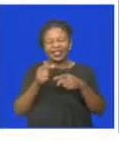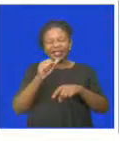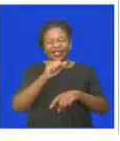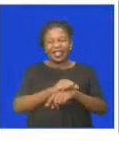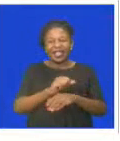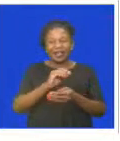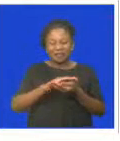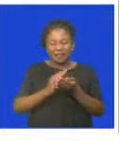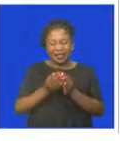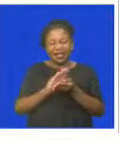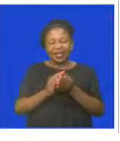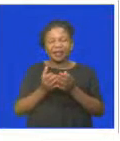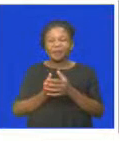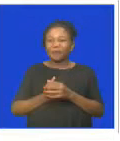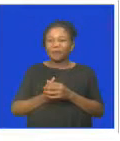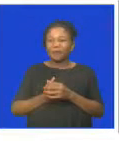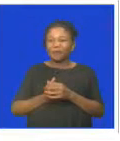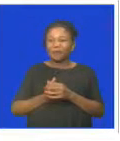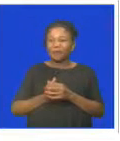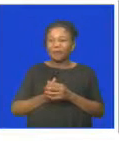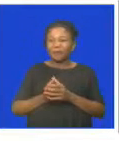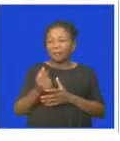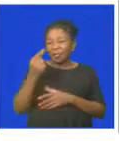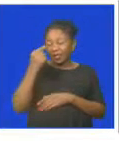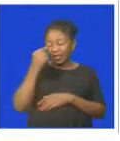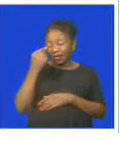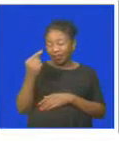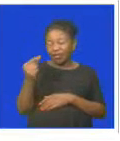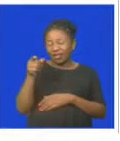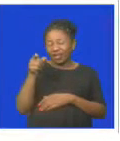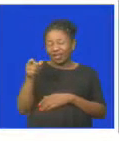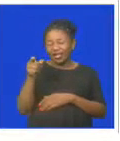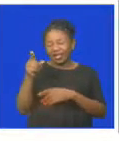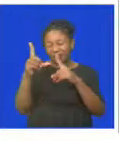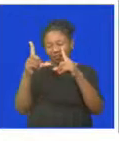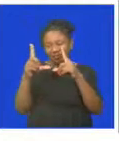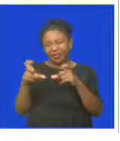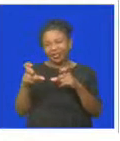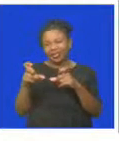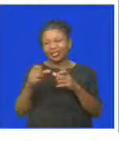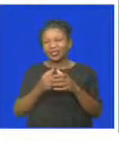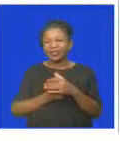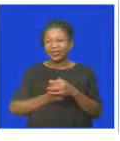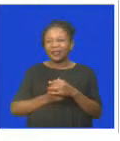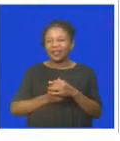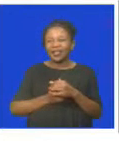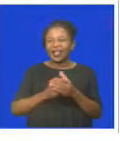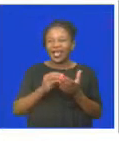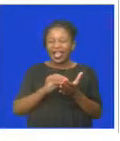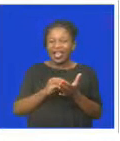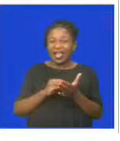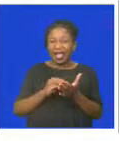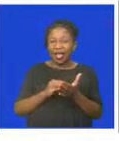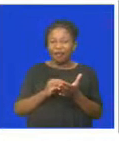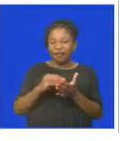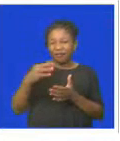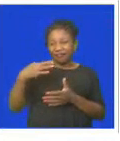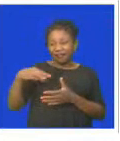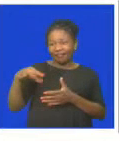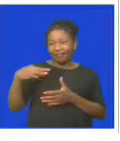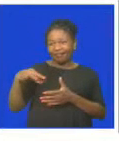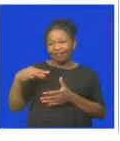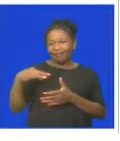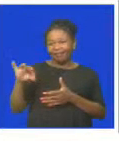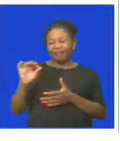look at the picture. There is a lady and our friend. Those